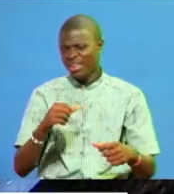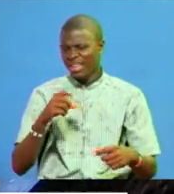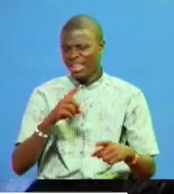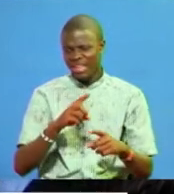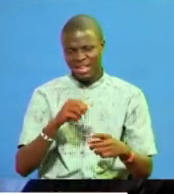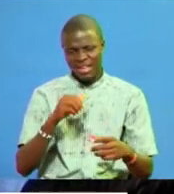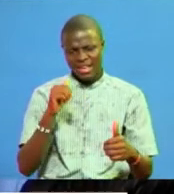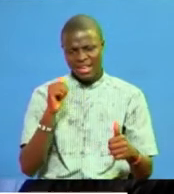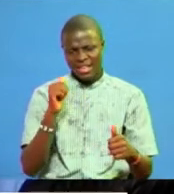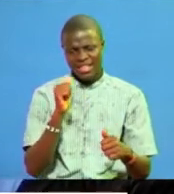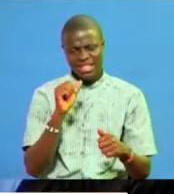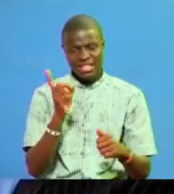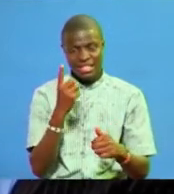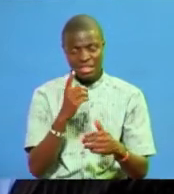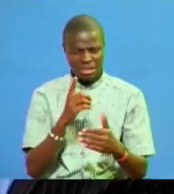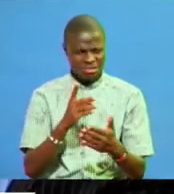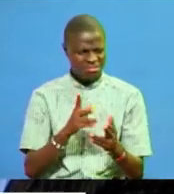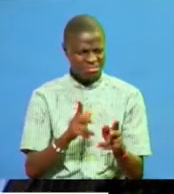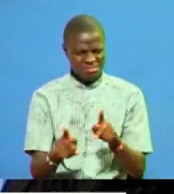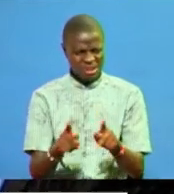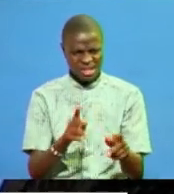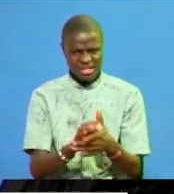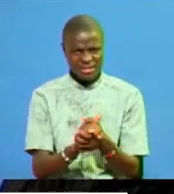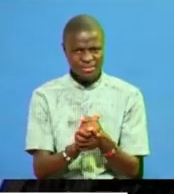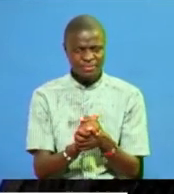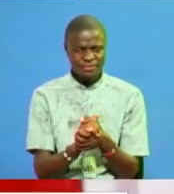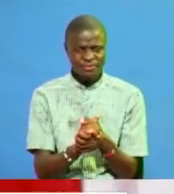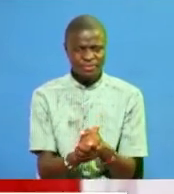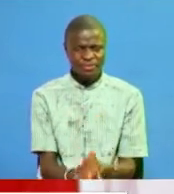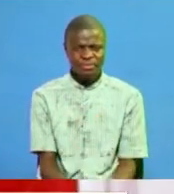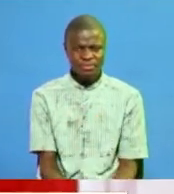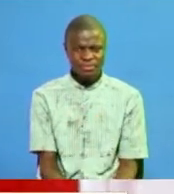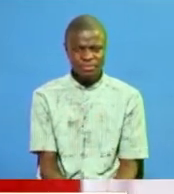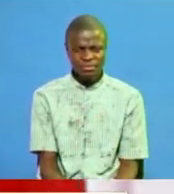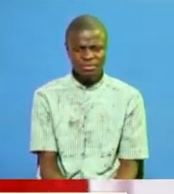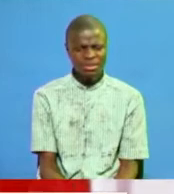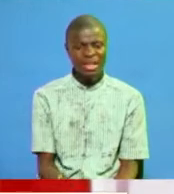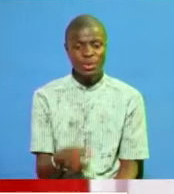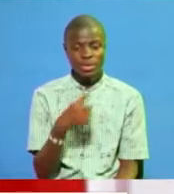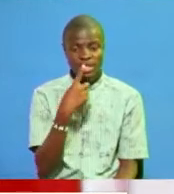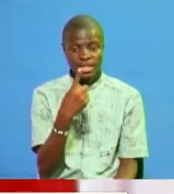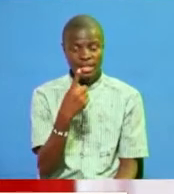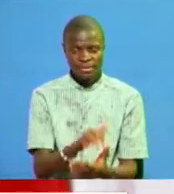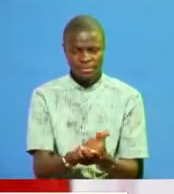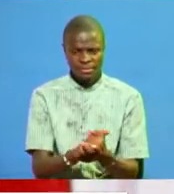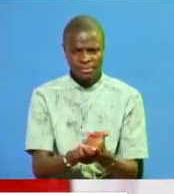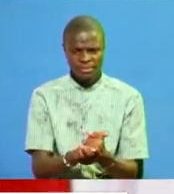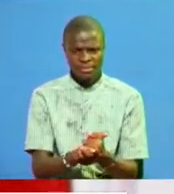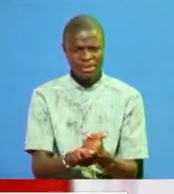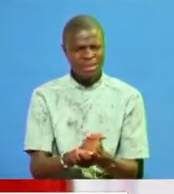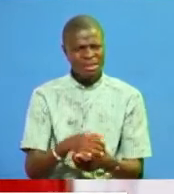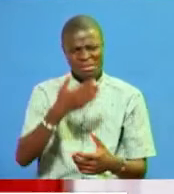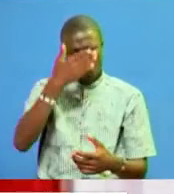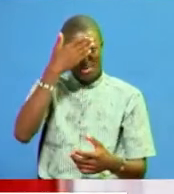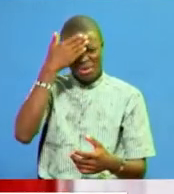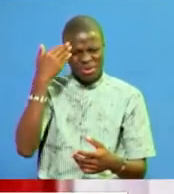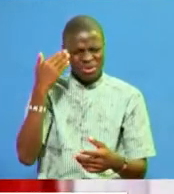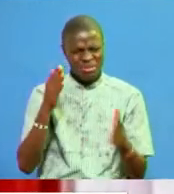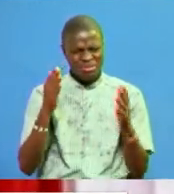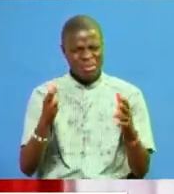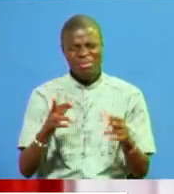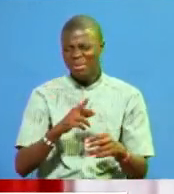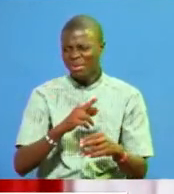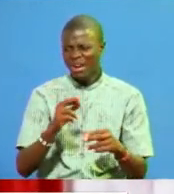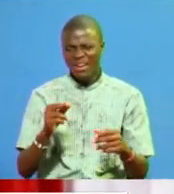and protect schools and communities in these areas. Na tumesema, kwa sababu wale watu wamekuwa